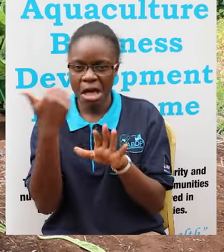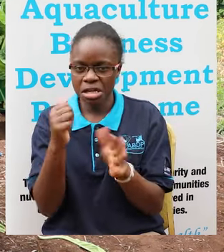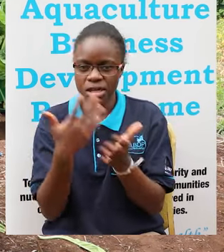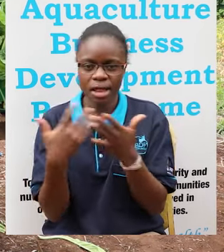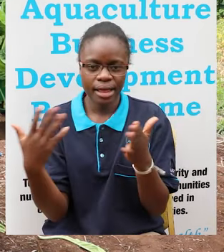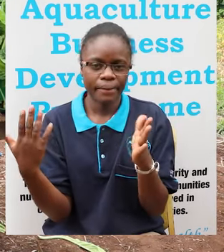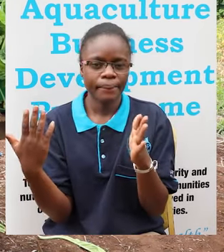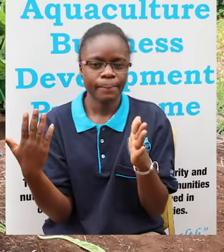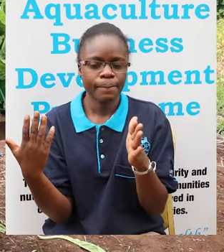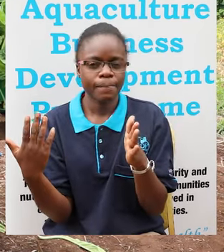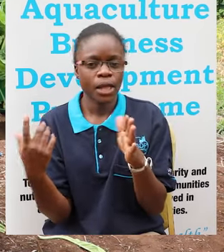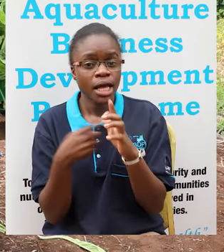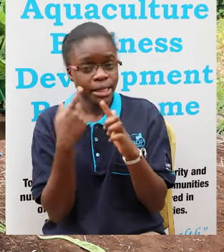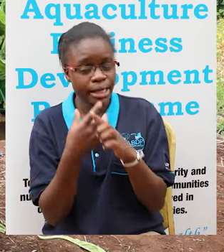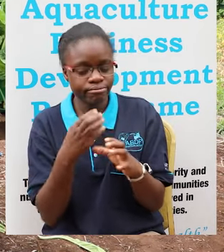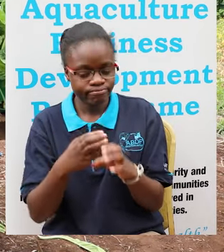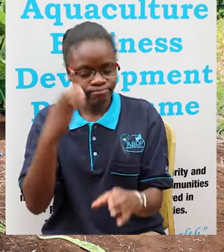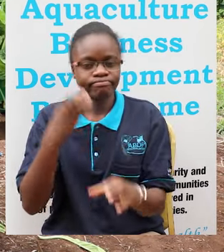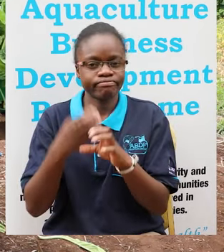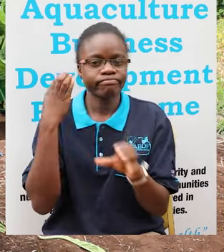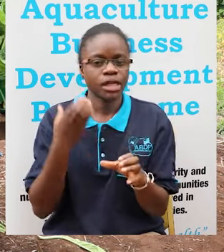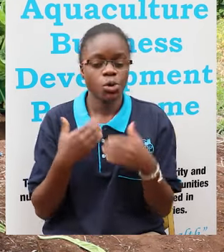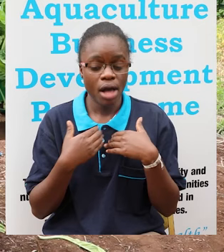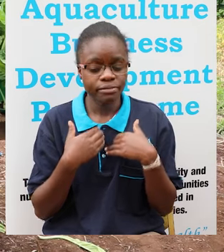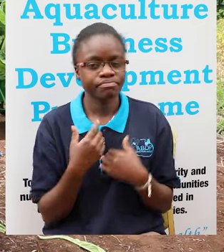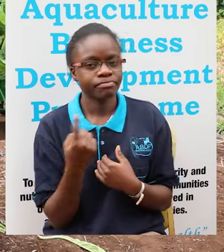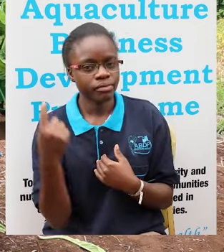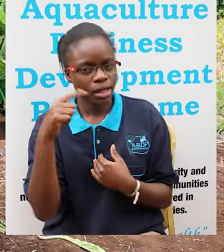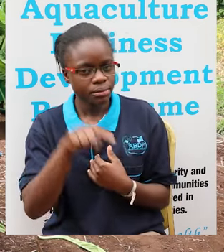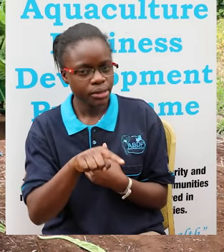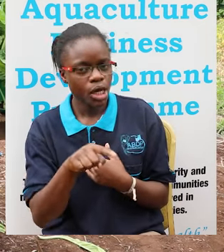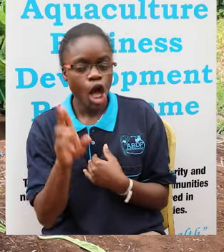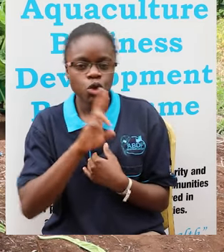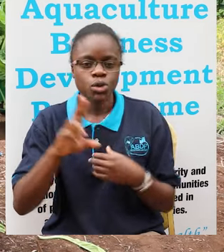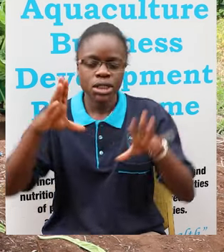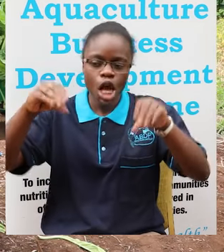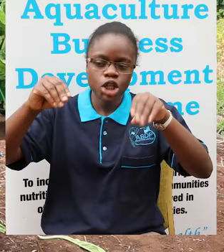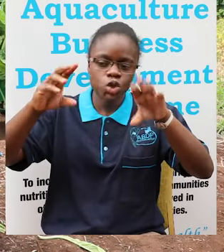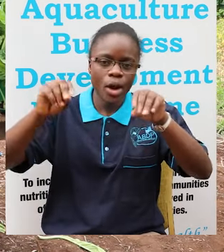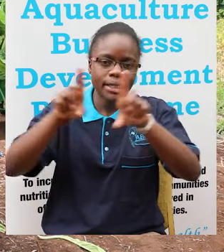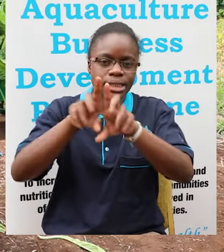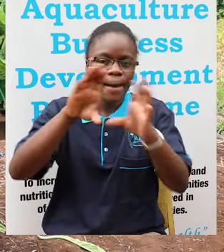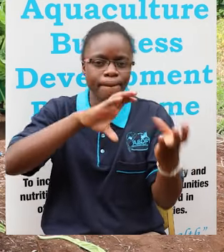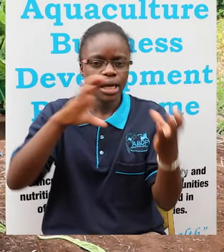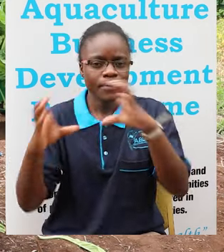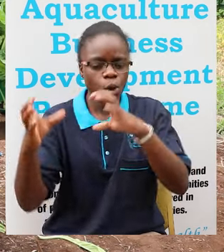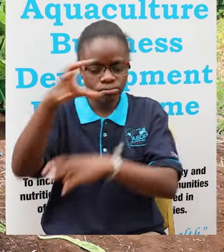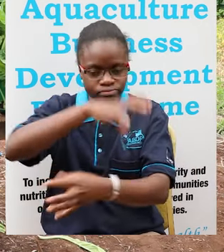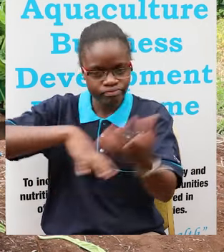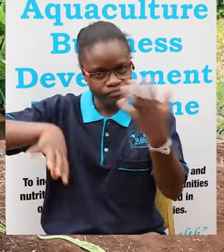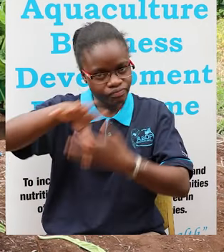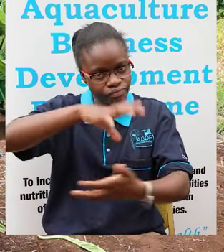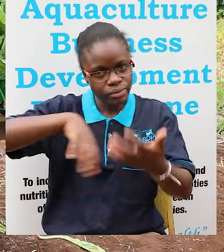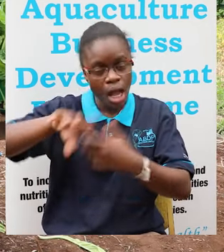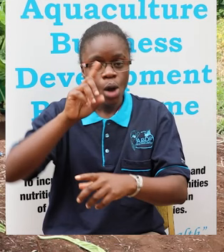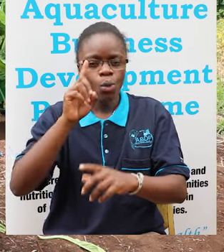use. Once you do that, then you come with your containers. We do the soil manure mixture, well-rotten manure and